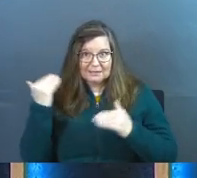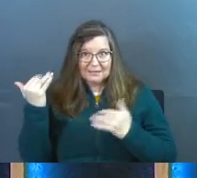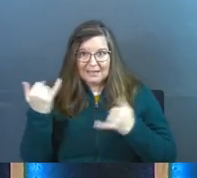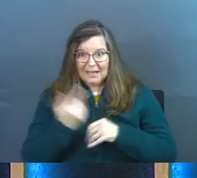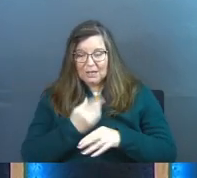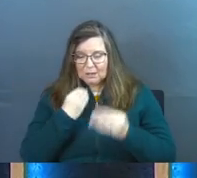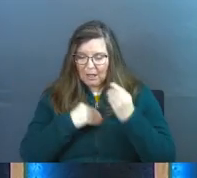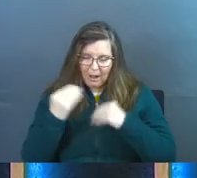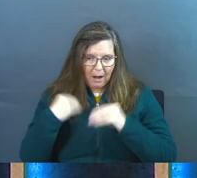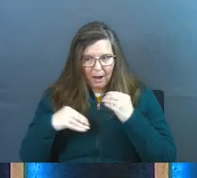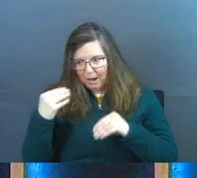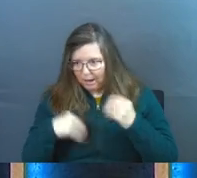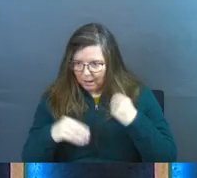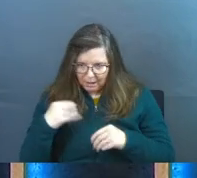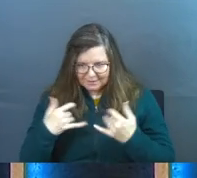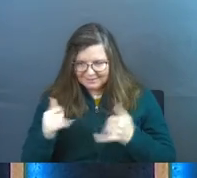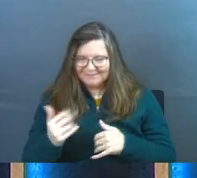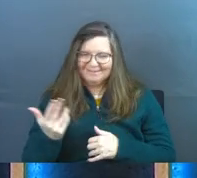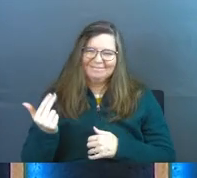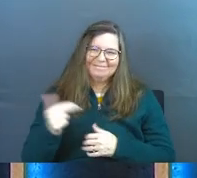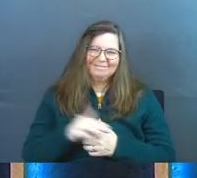as you finish your plate?